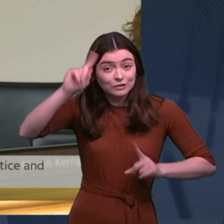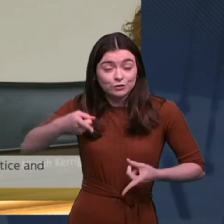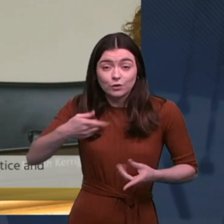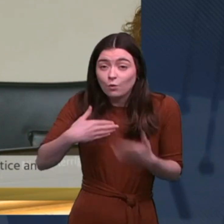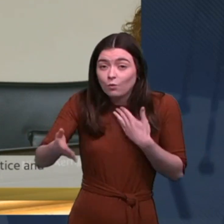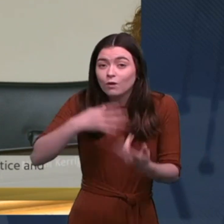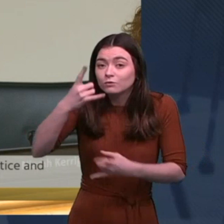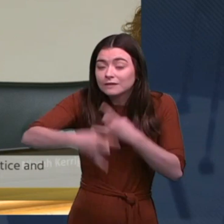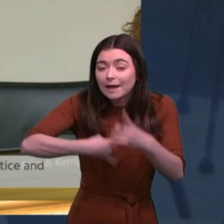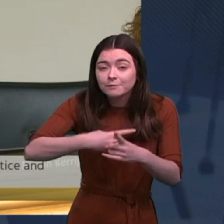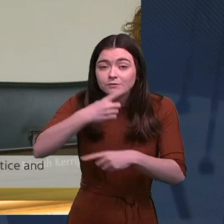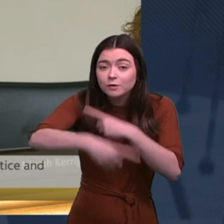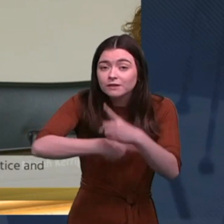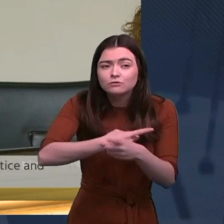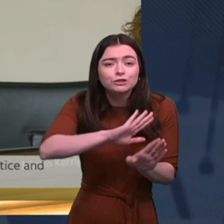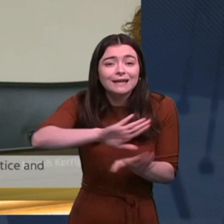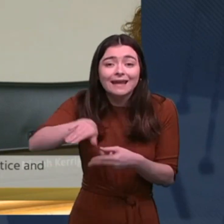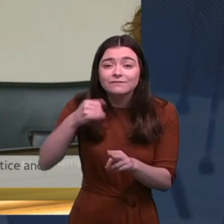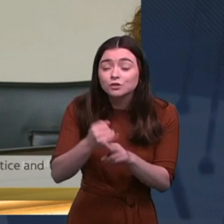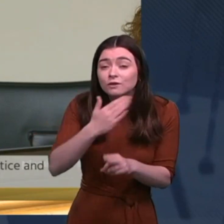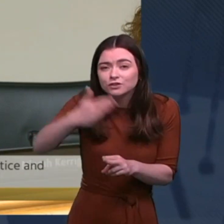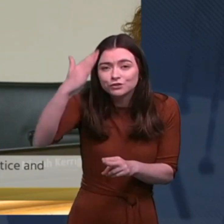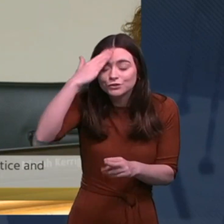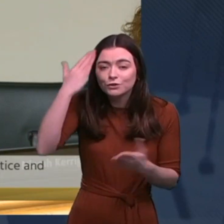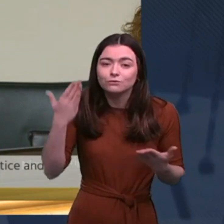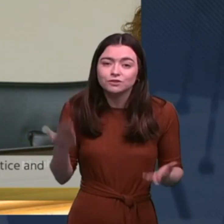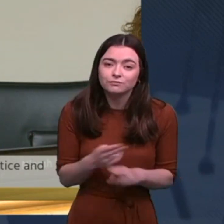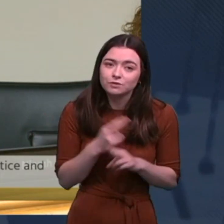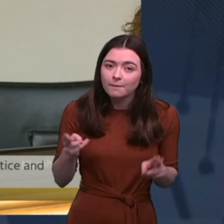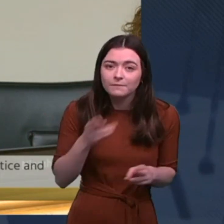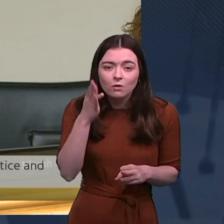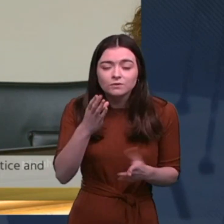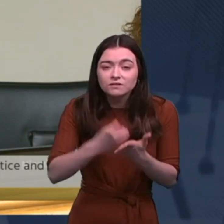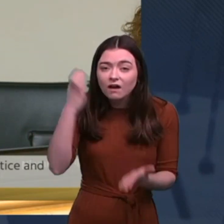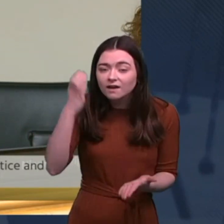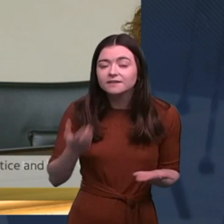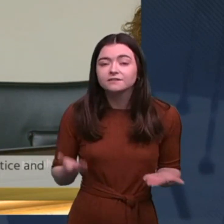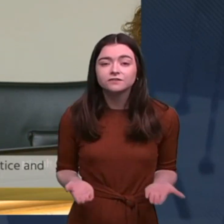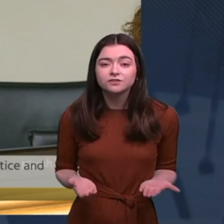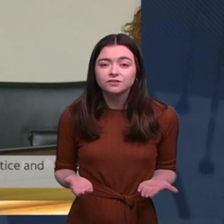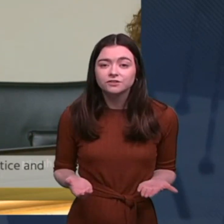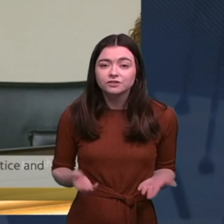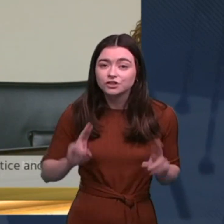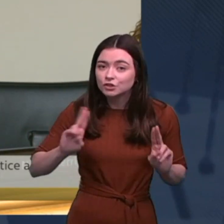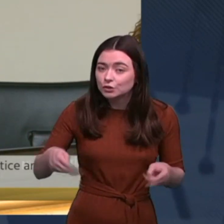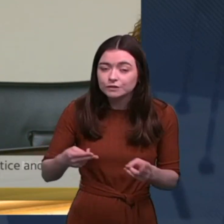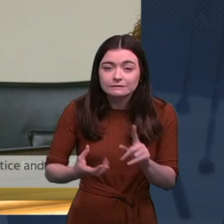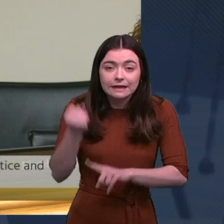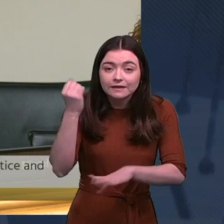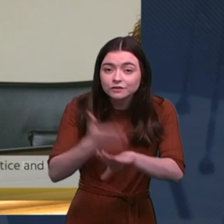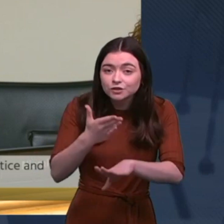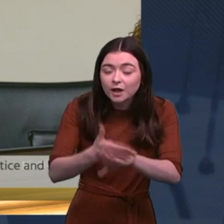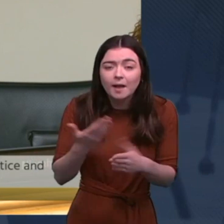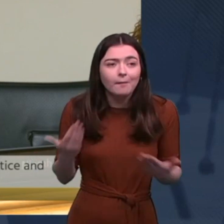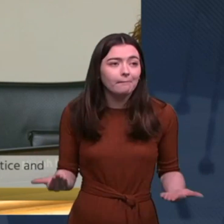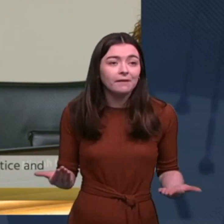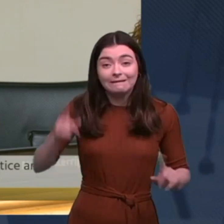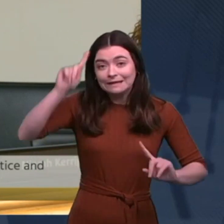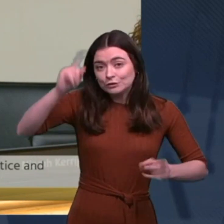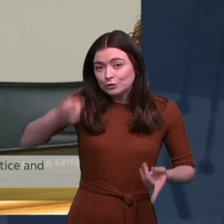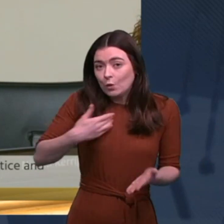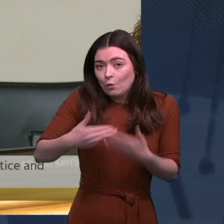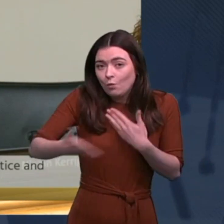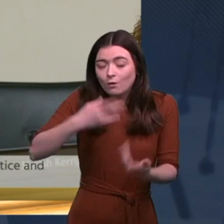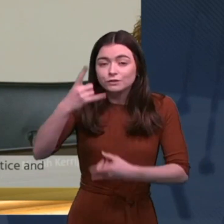to happen with Lauren when she left school. I just knew that she wasn't obviously going on to college, she couldn't get a job, and I didn't know where we